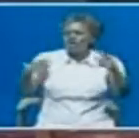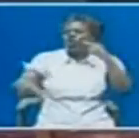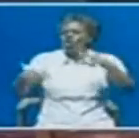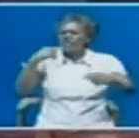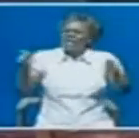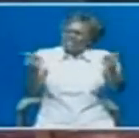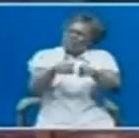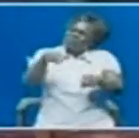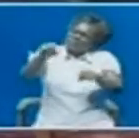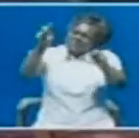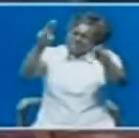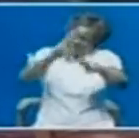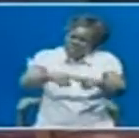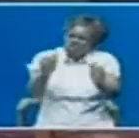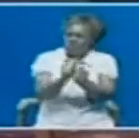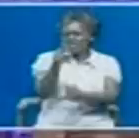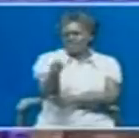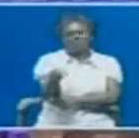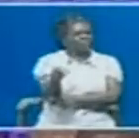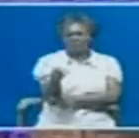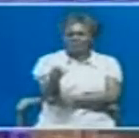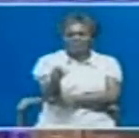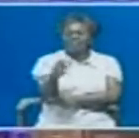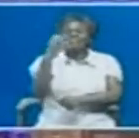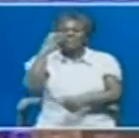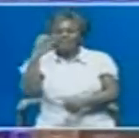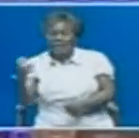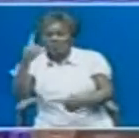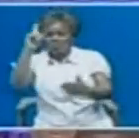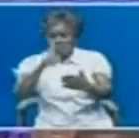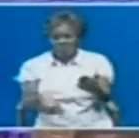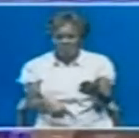they were the ones sitting on the table? Yes. Now, for me, the saddest thing is